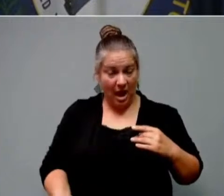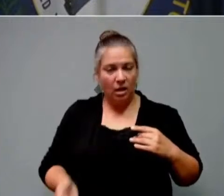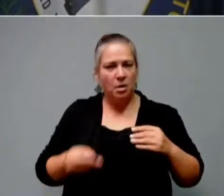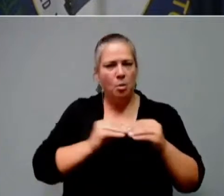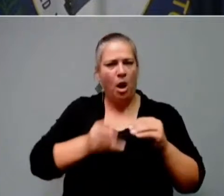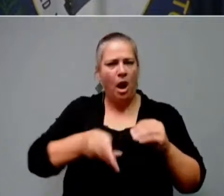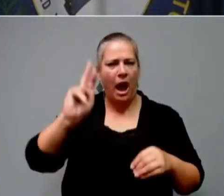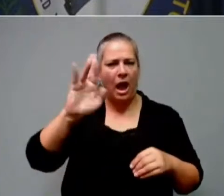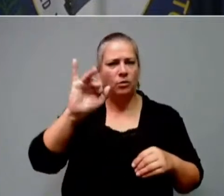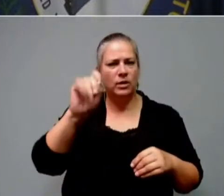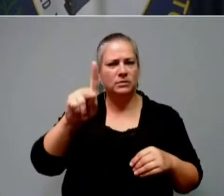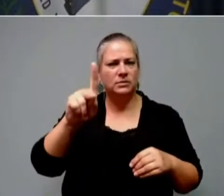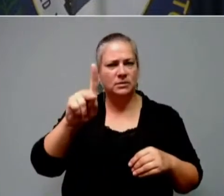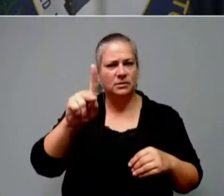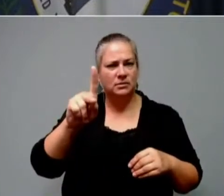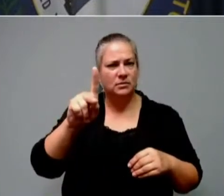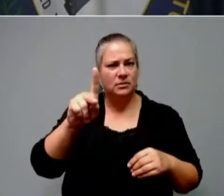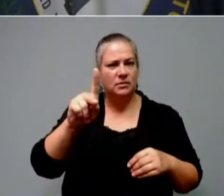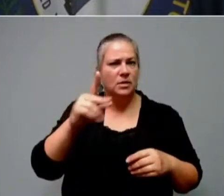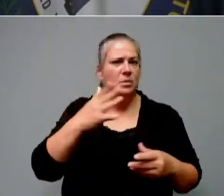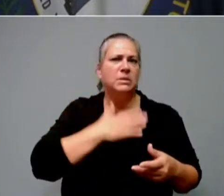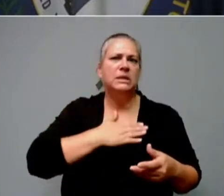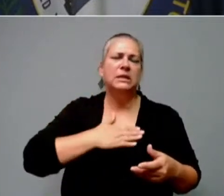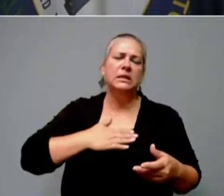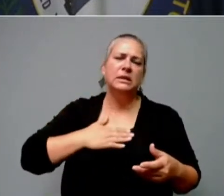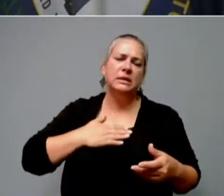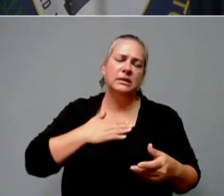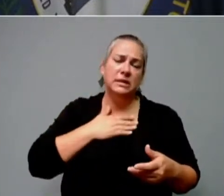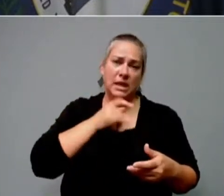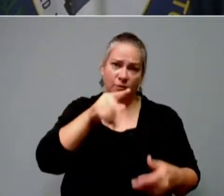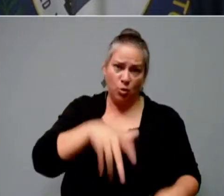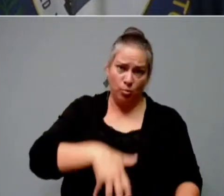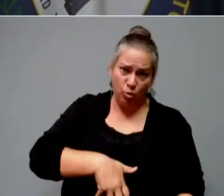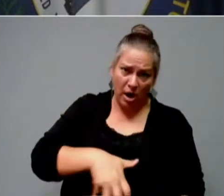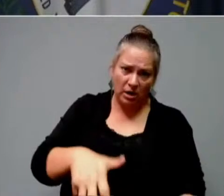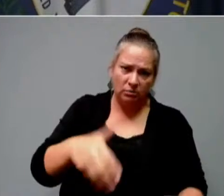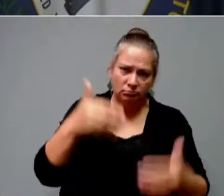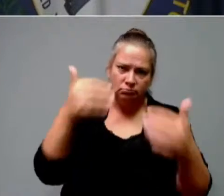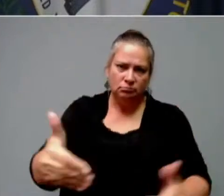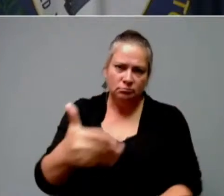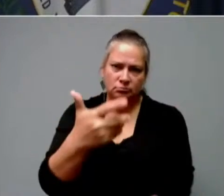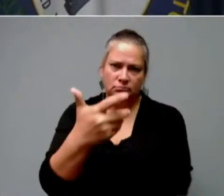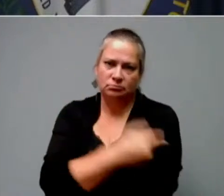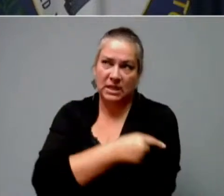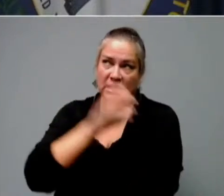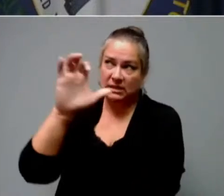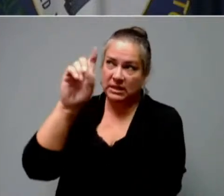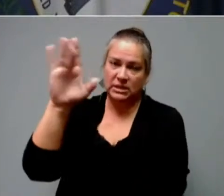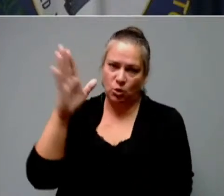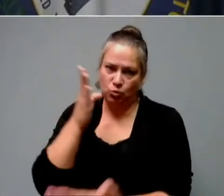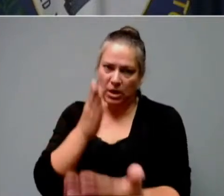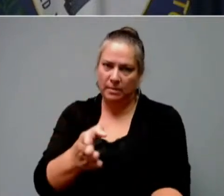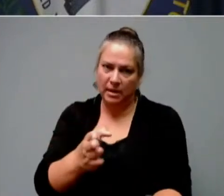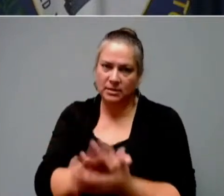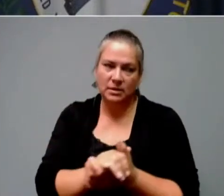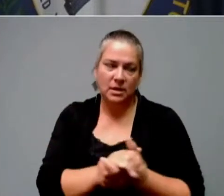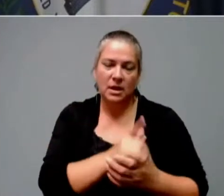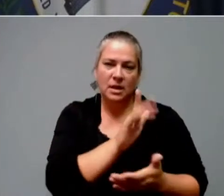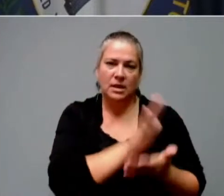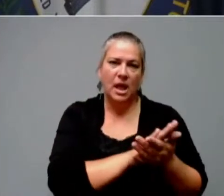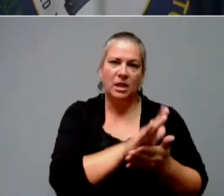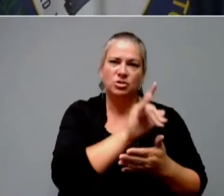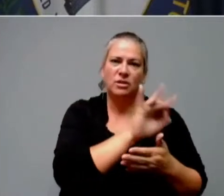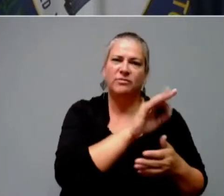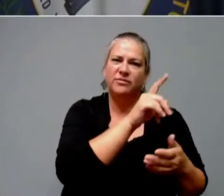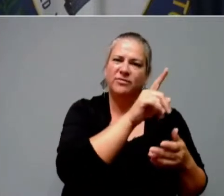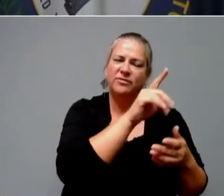were not pregnant. Please, if you are pregnant, get vaccinated. The CDC recommends it. The American College of Obstetricians and Gynecologists recommend